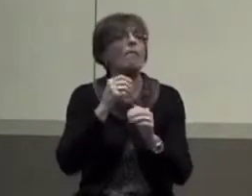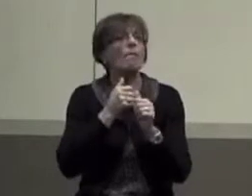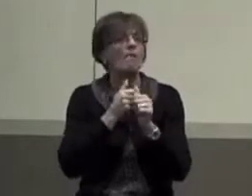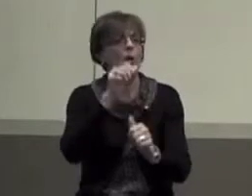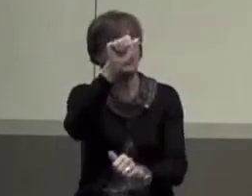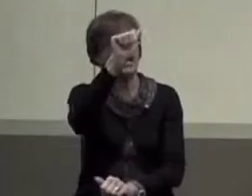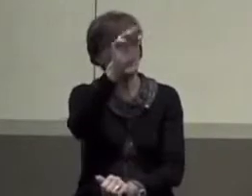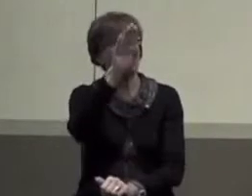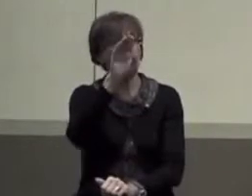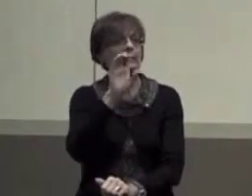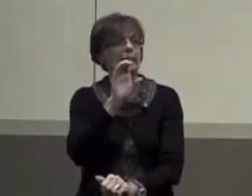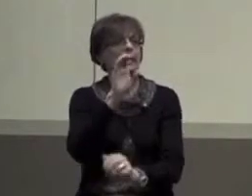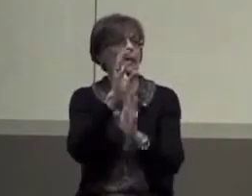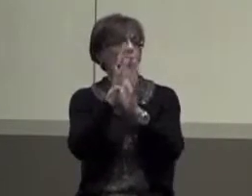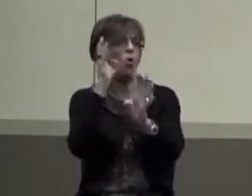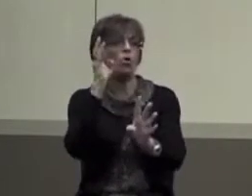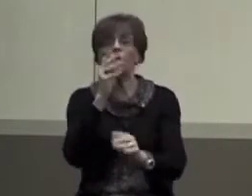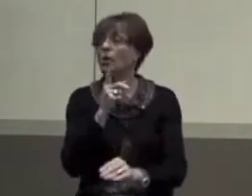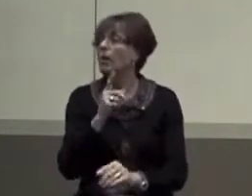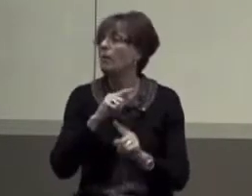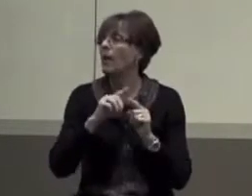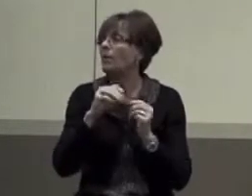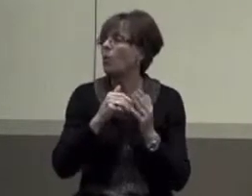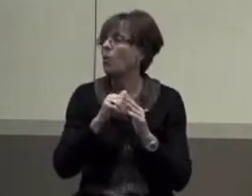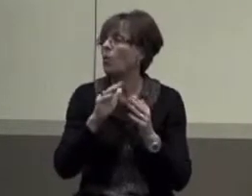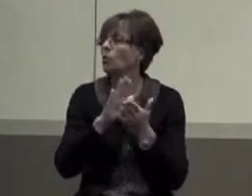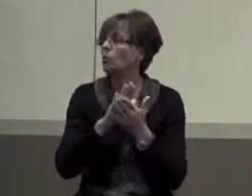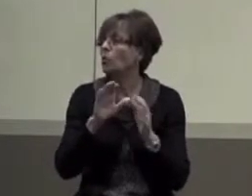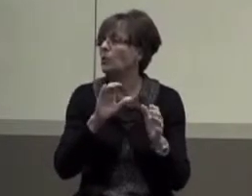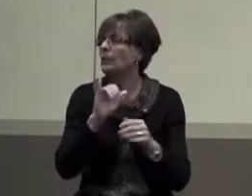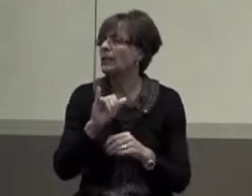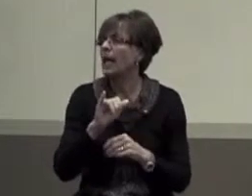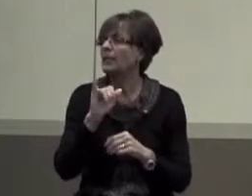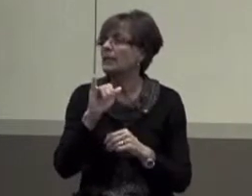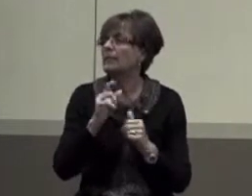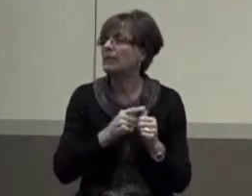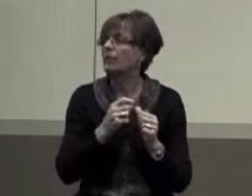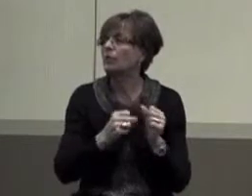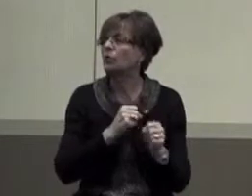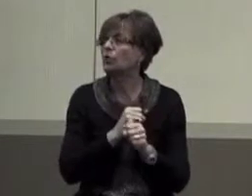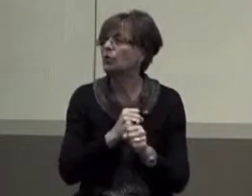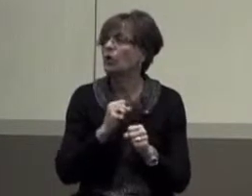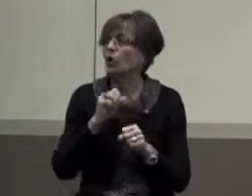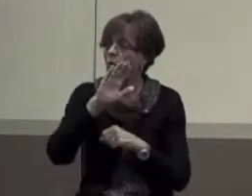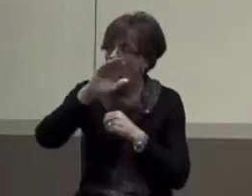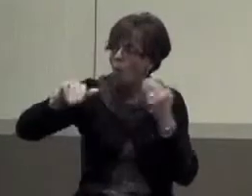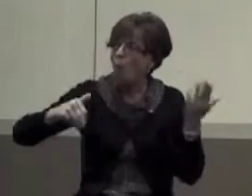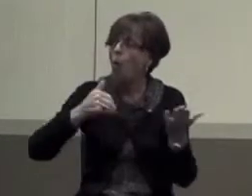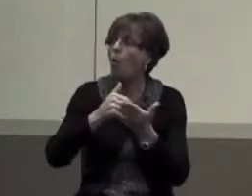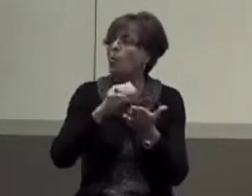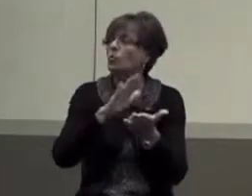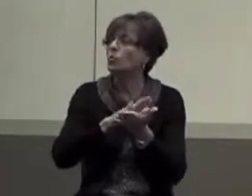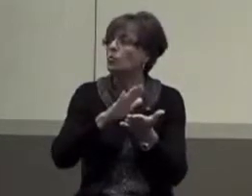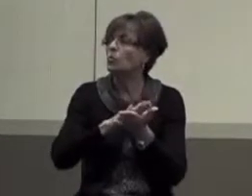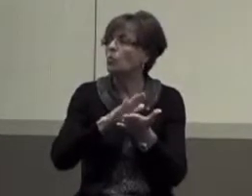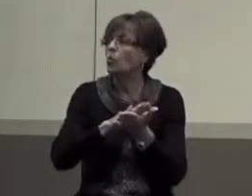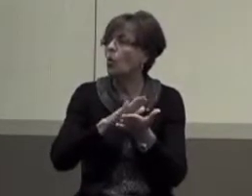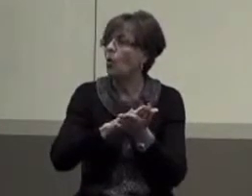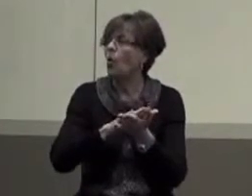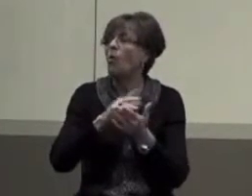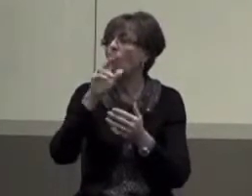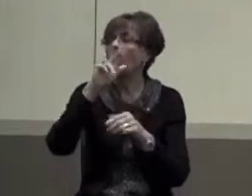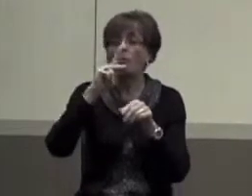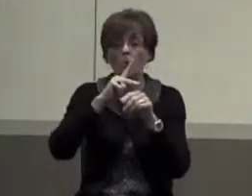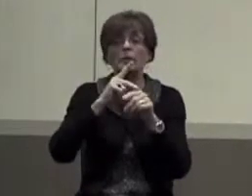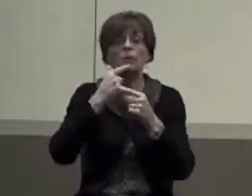birth. But our whole school did that, and so this was the first year that our entire school, as directed by our principal,